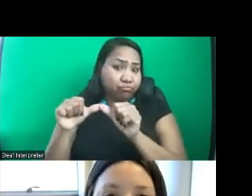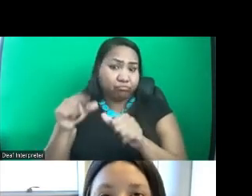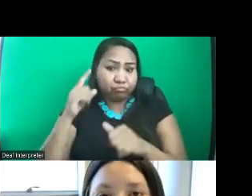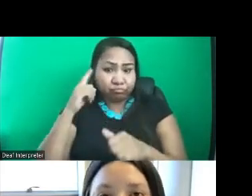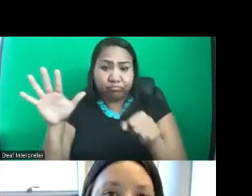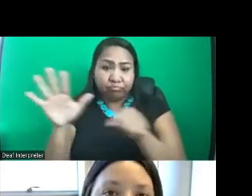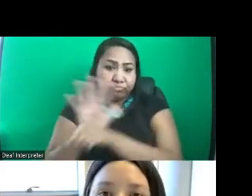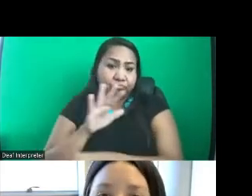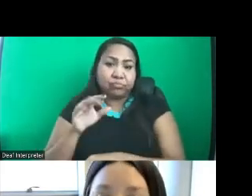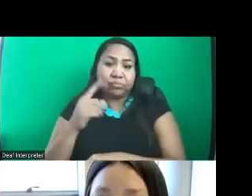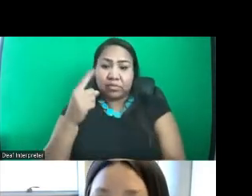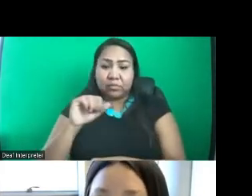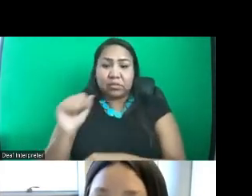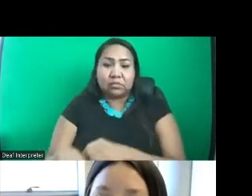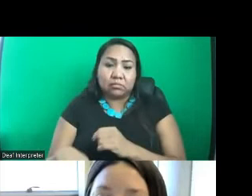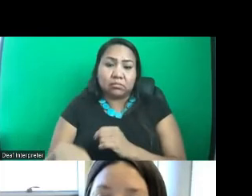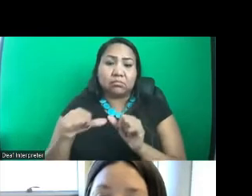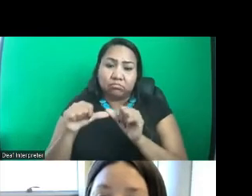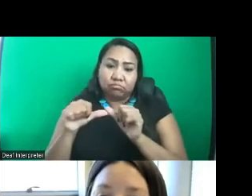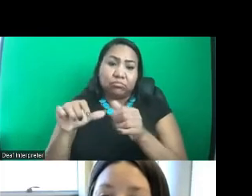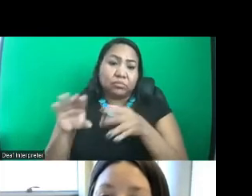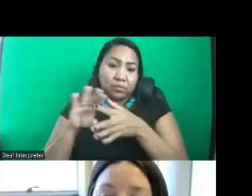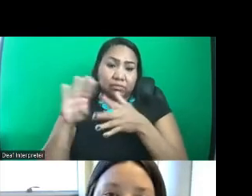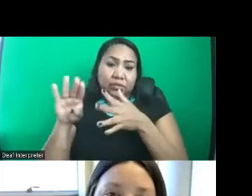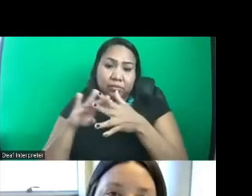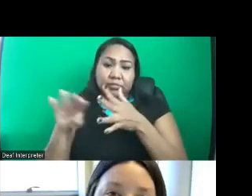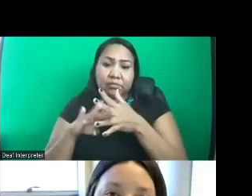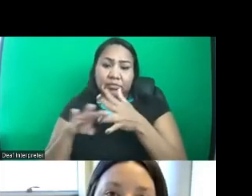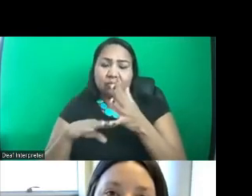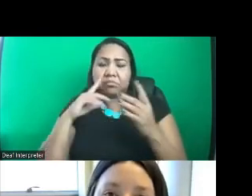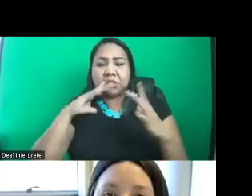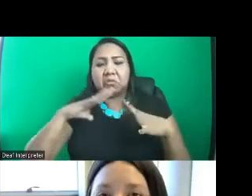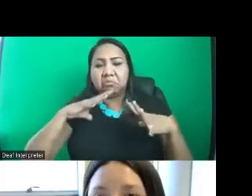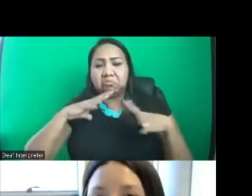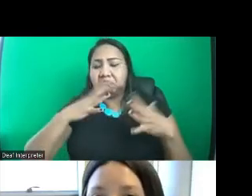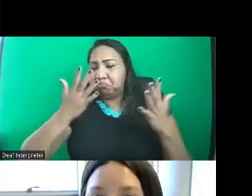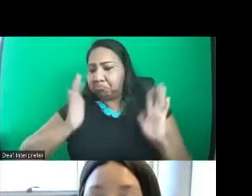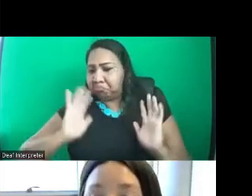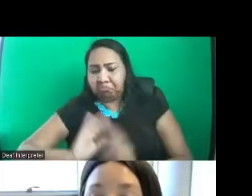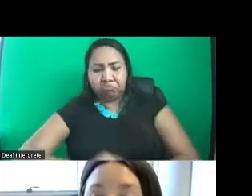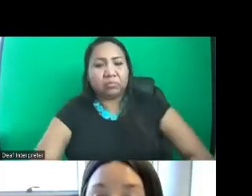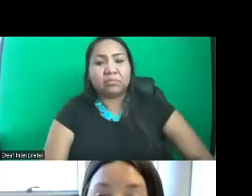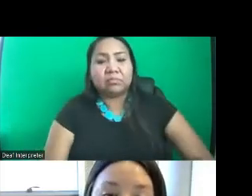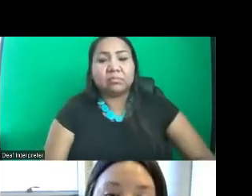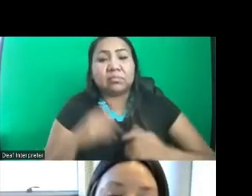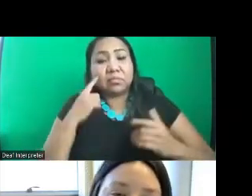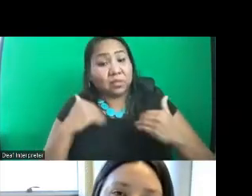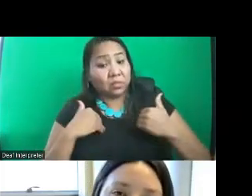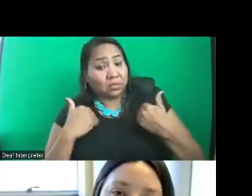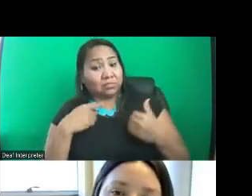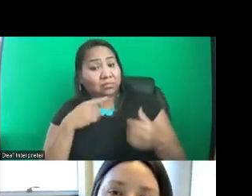breaks for holidays. And it's for youth in 7th through 12th grade.